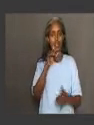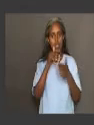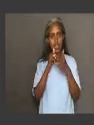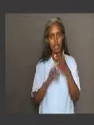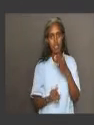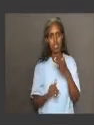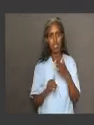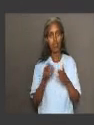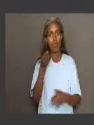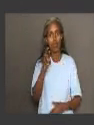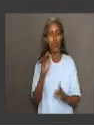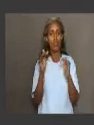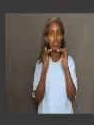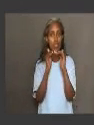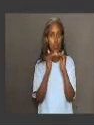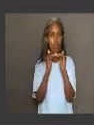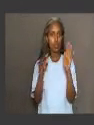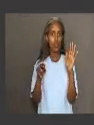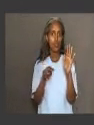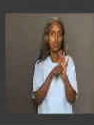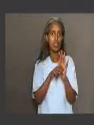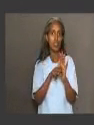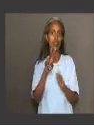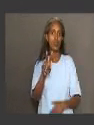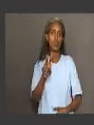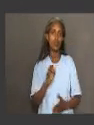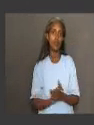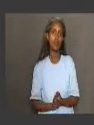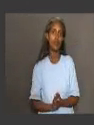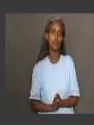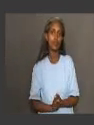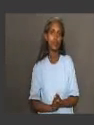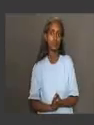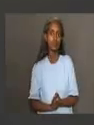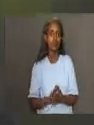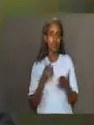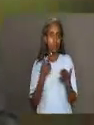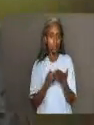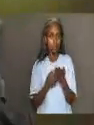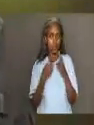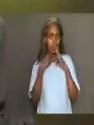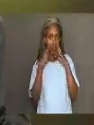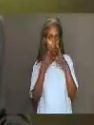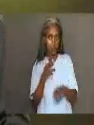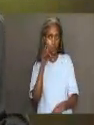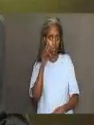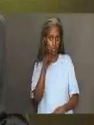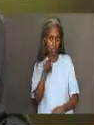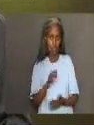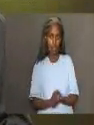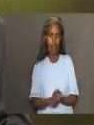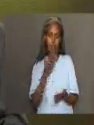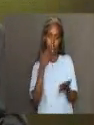where y is less than or equal to negative 2. Were these your